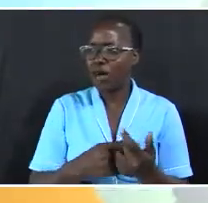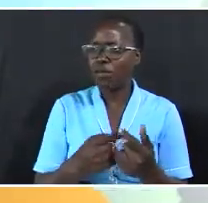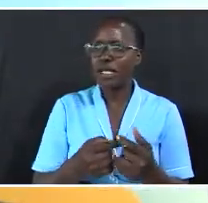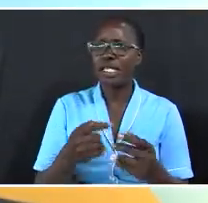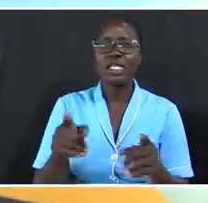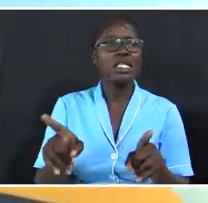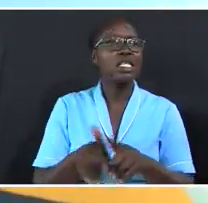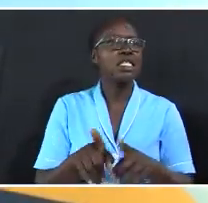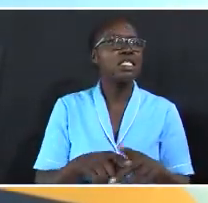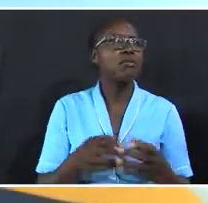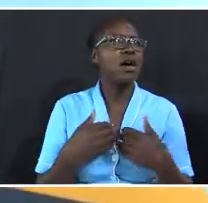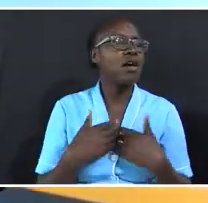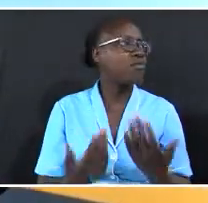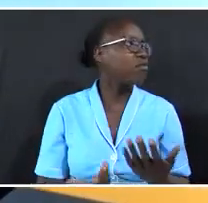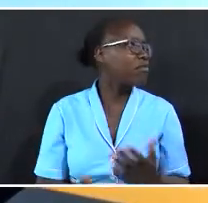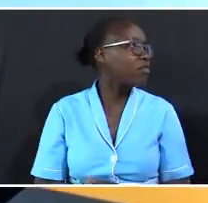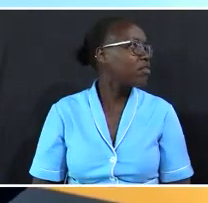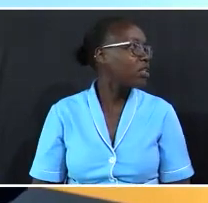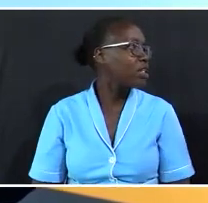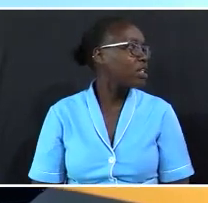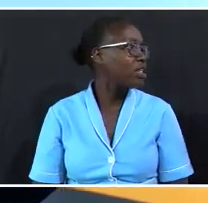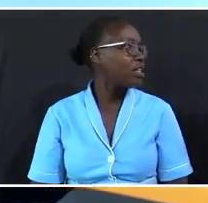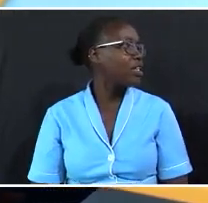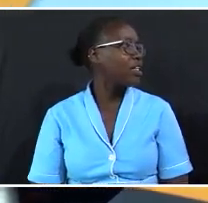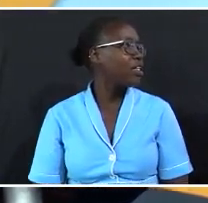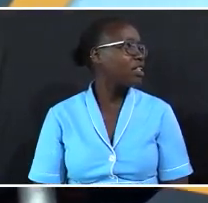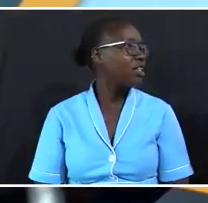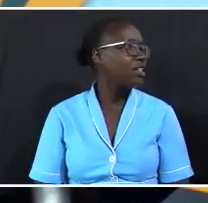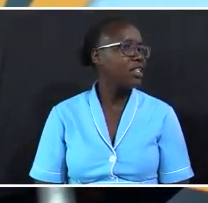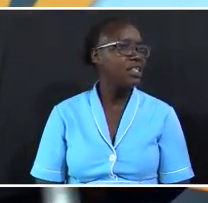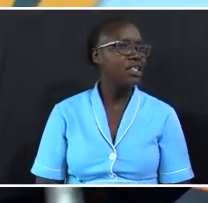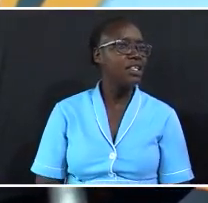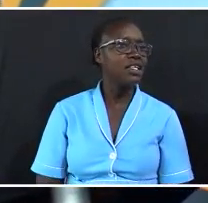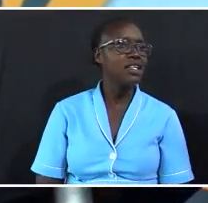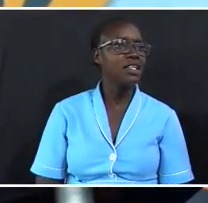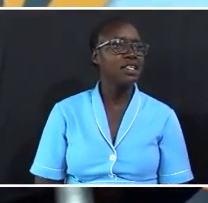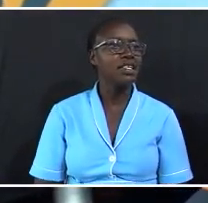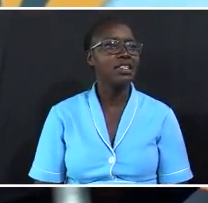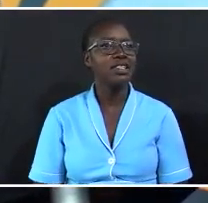that name? Iyo munaweza inua mkono. Achana ile ingine ya Arsenal.